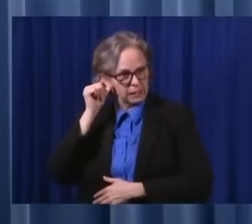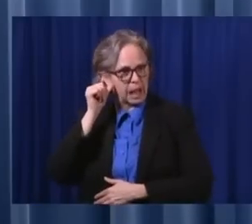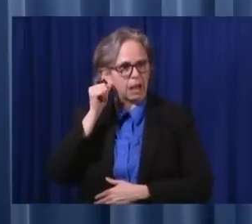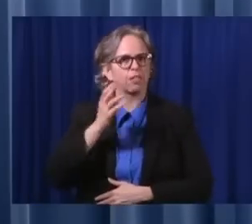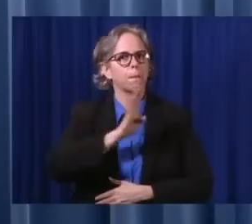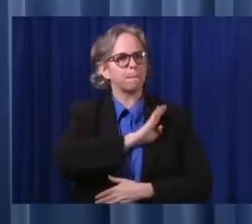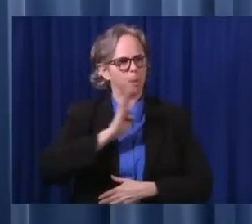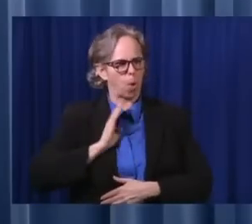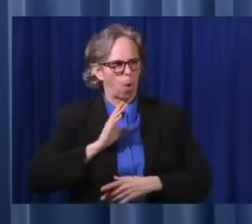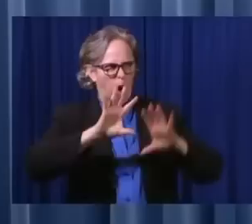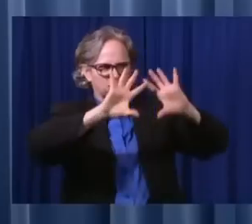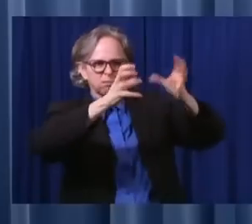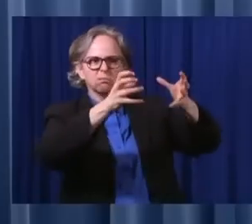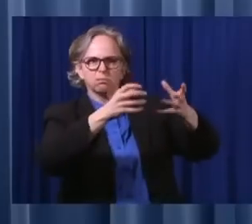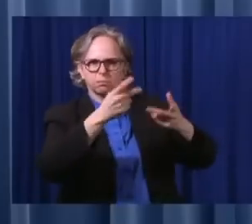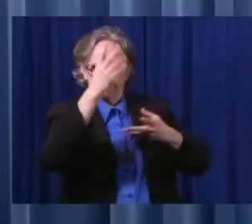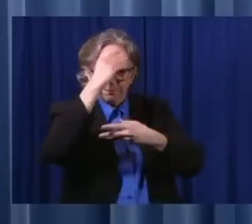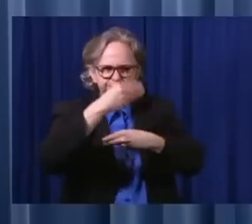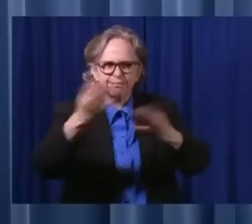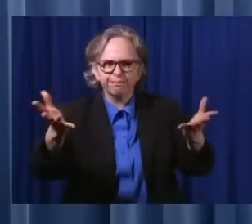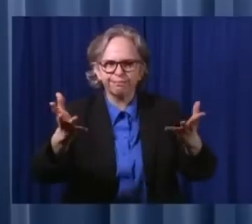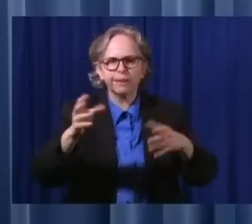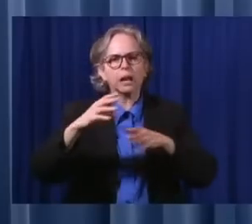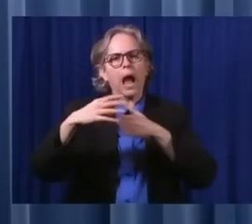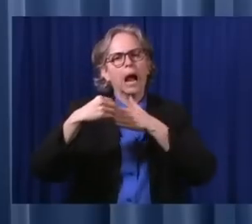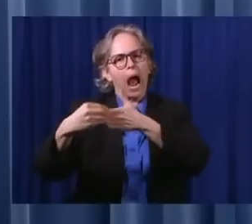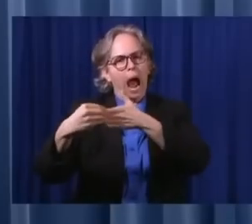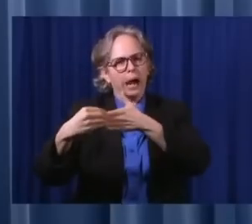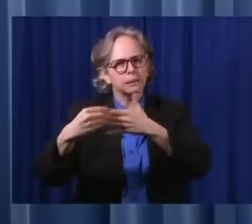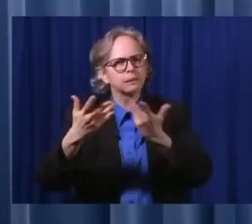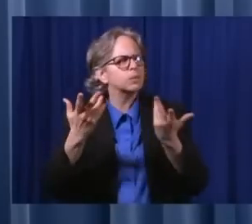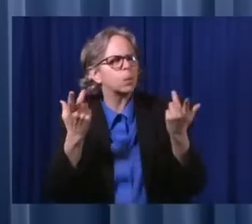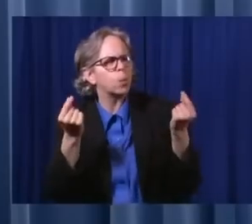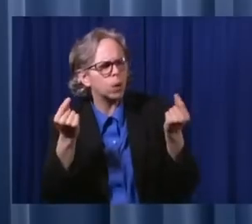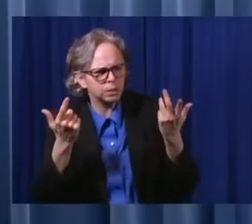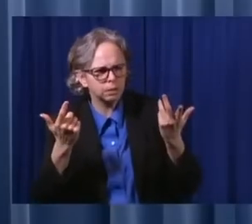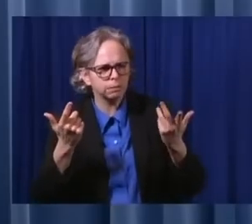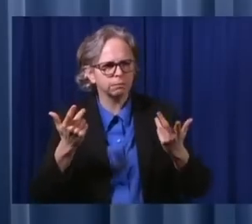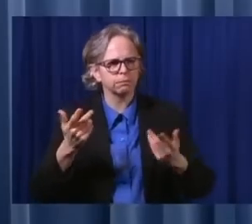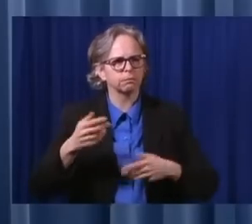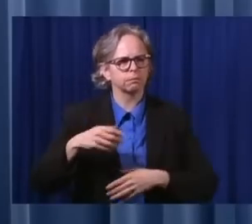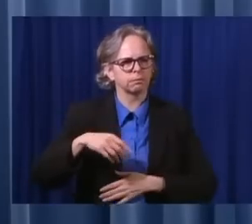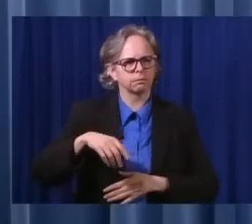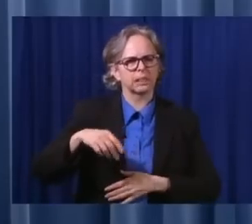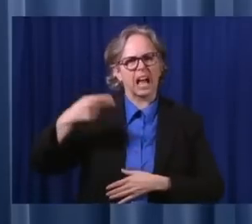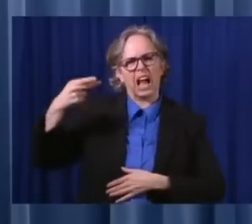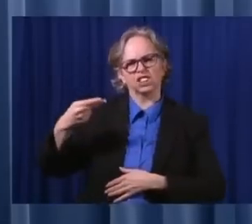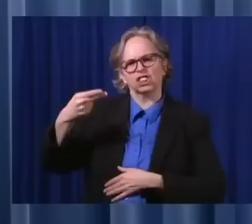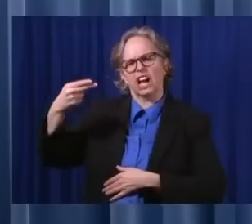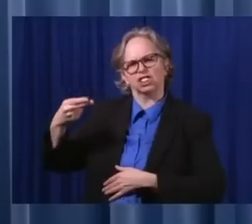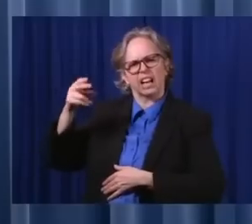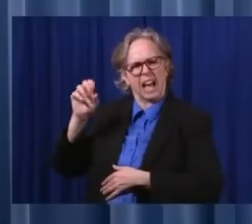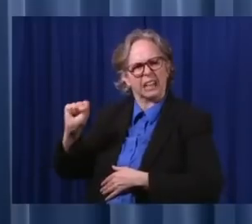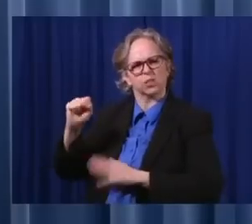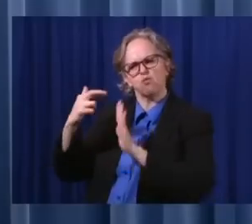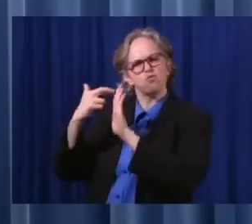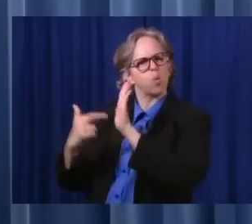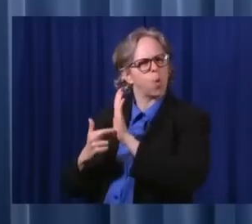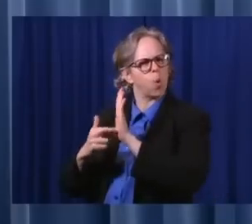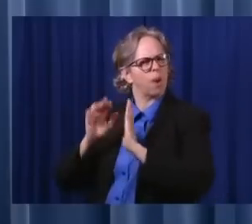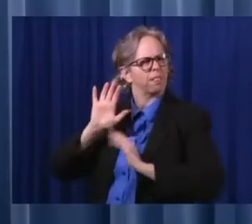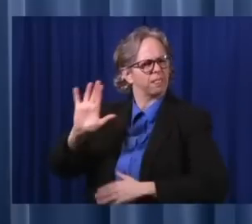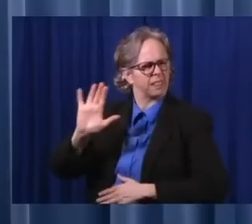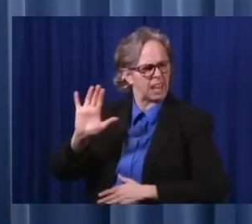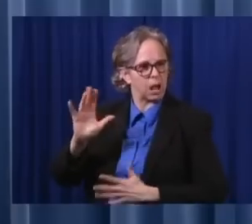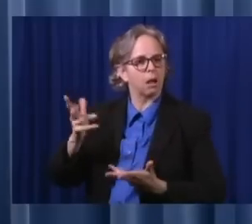guidance clarifying HHS rules that allow pharmacists to order and administer tests for